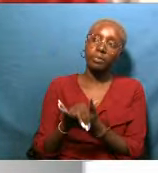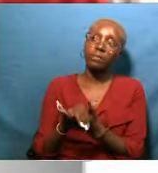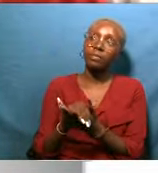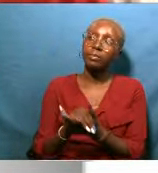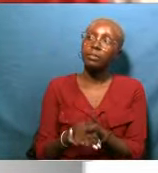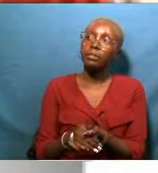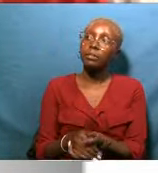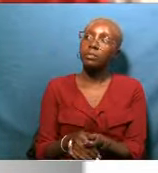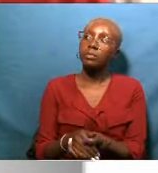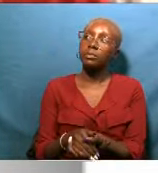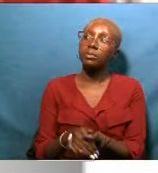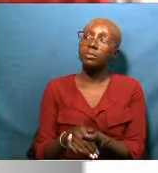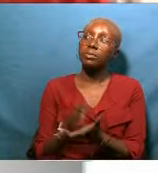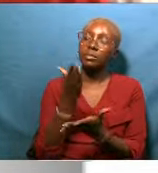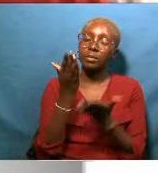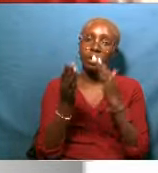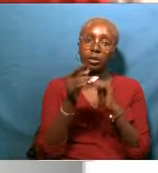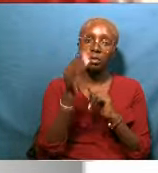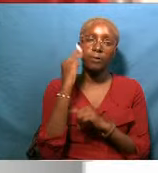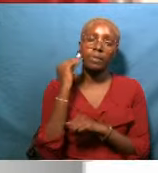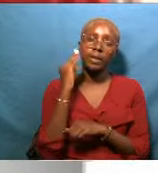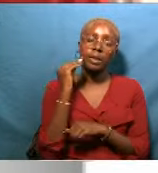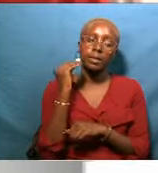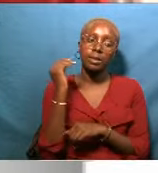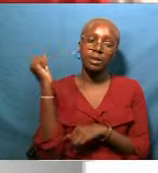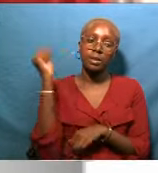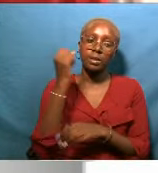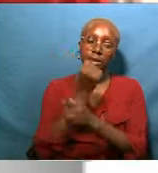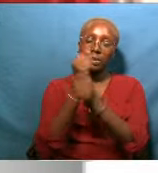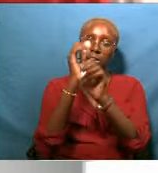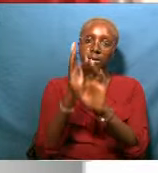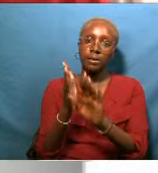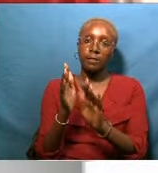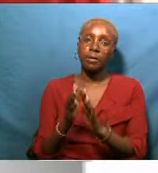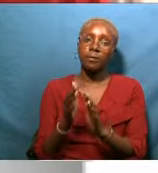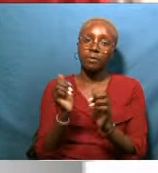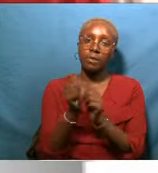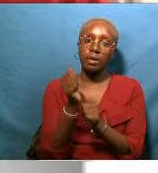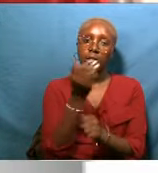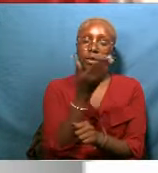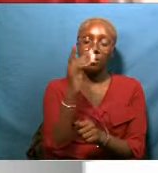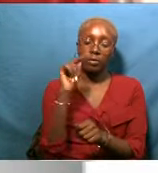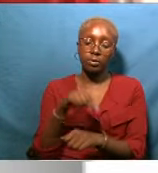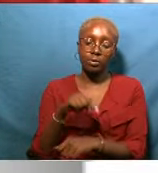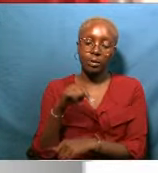May we experience the resurrected Savior as we commune on this table.